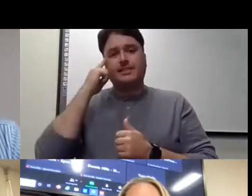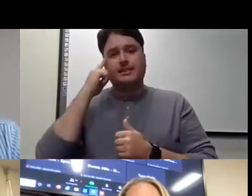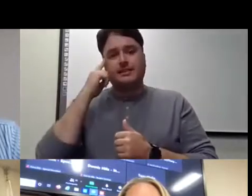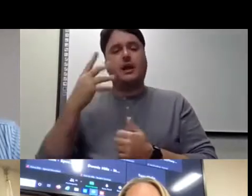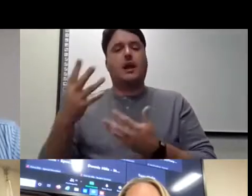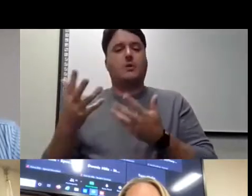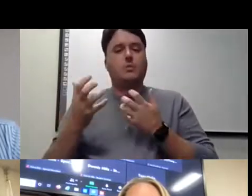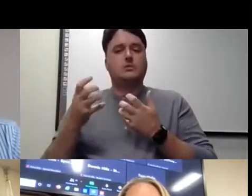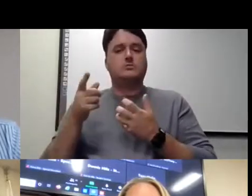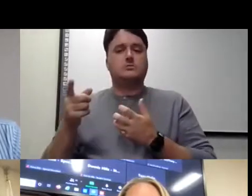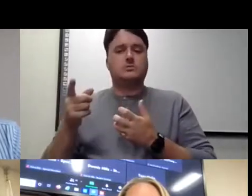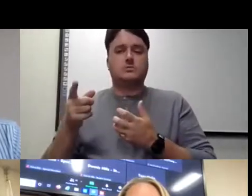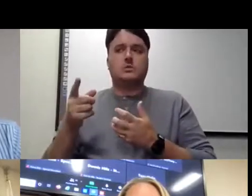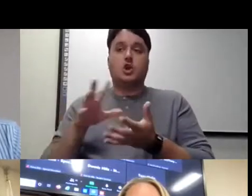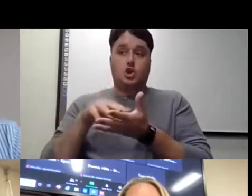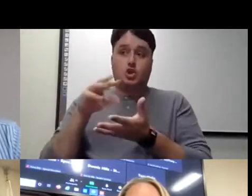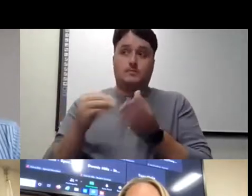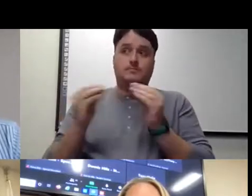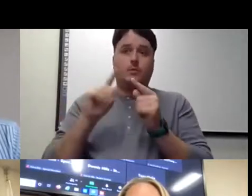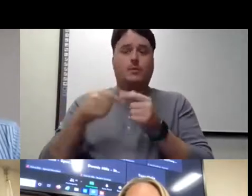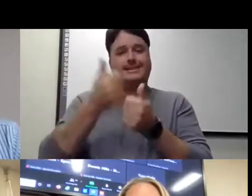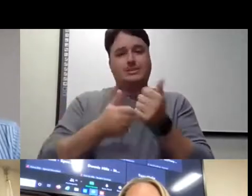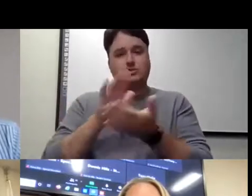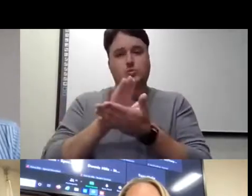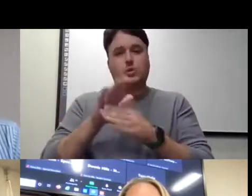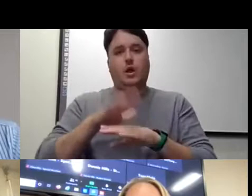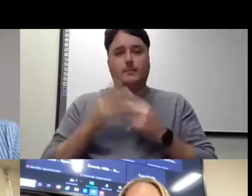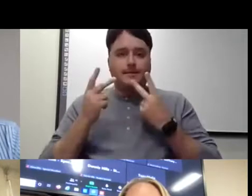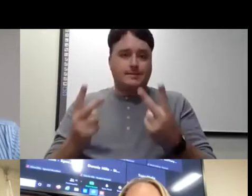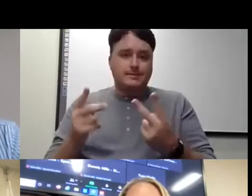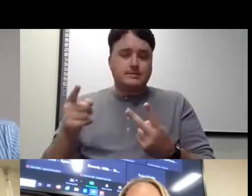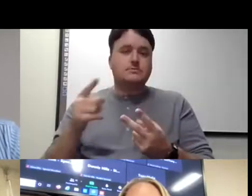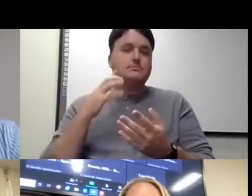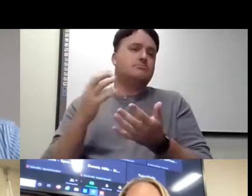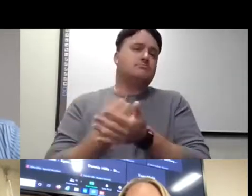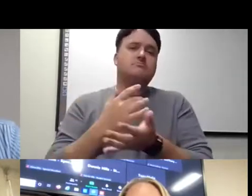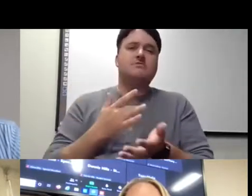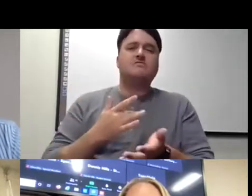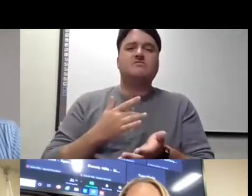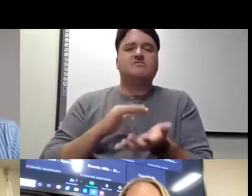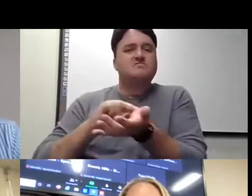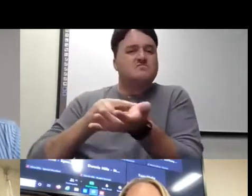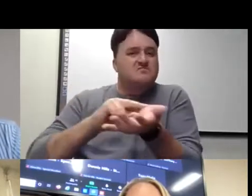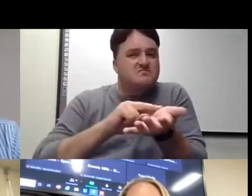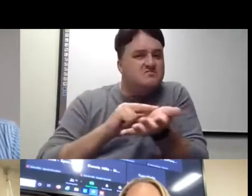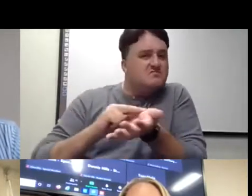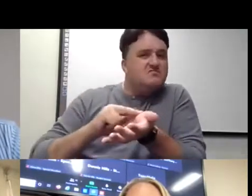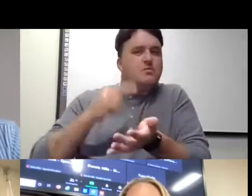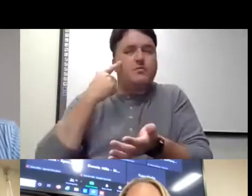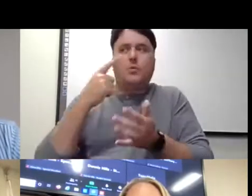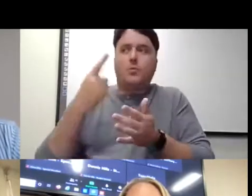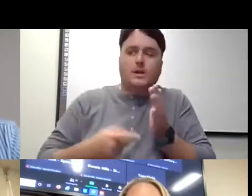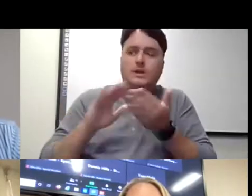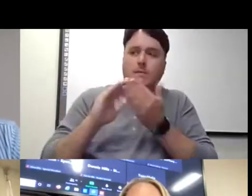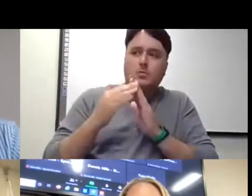like to learn more about each school on my visits, would be to get a feel for just what that community